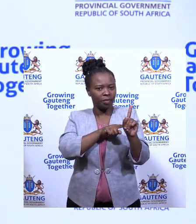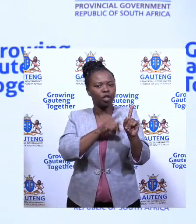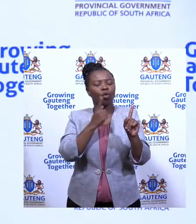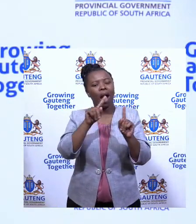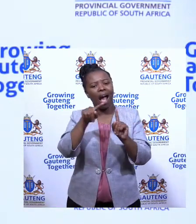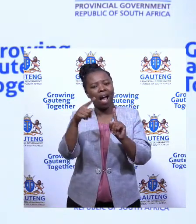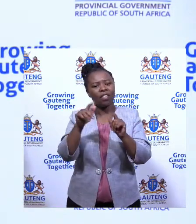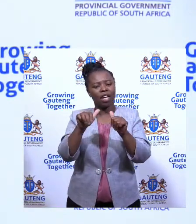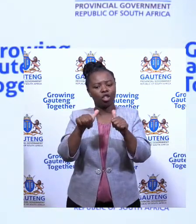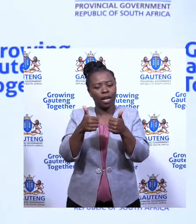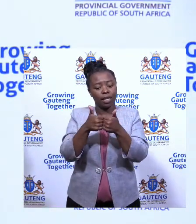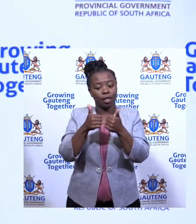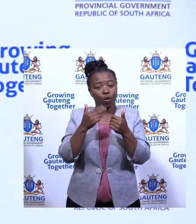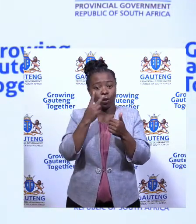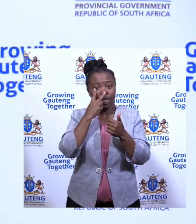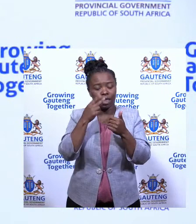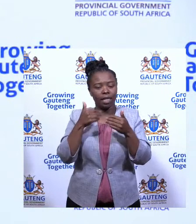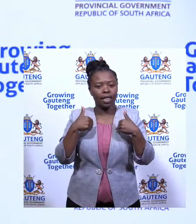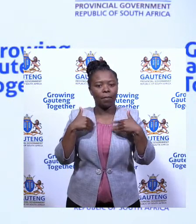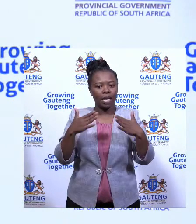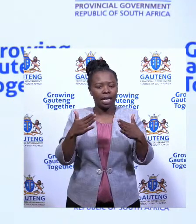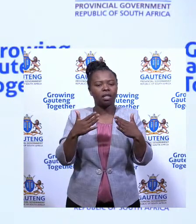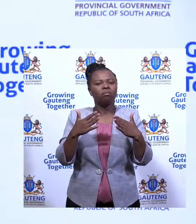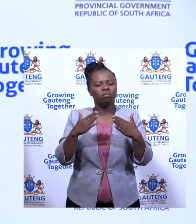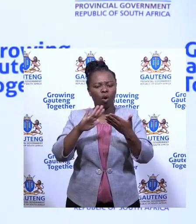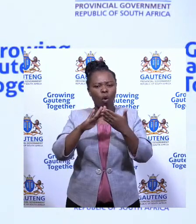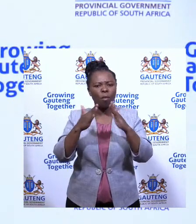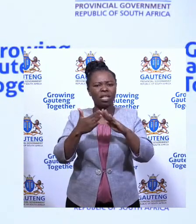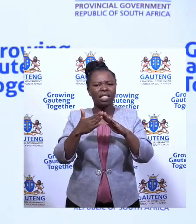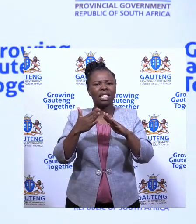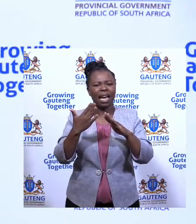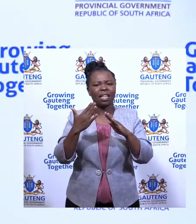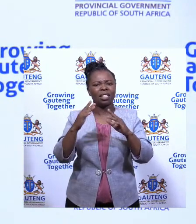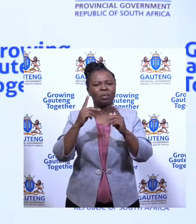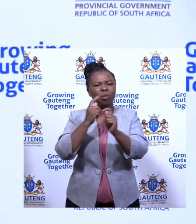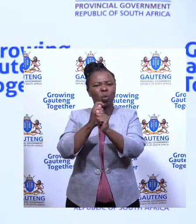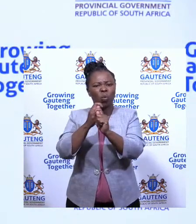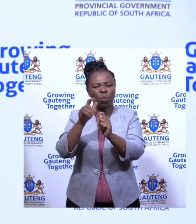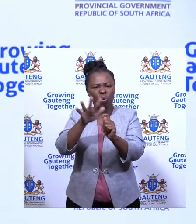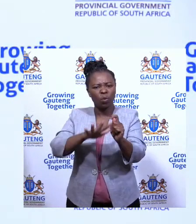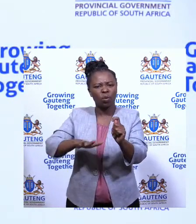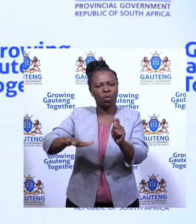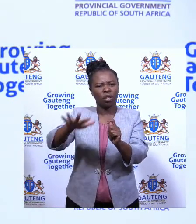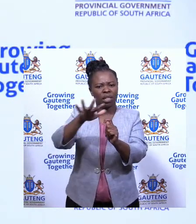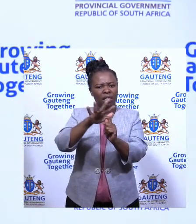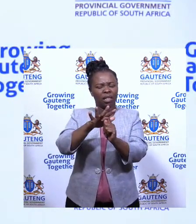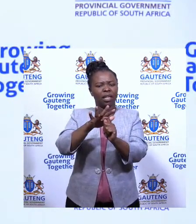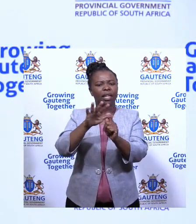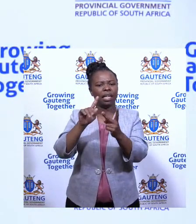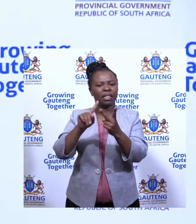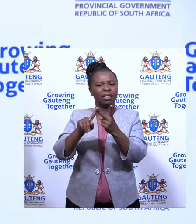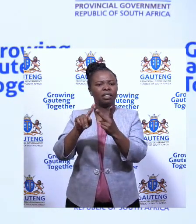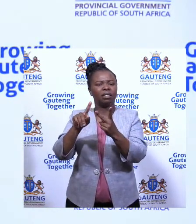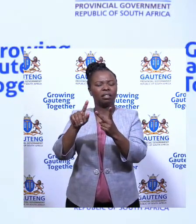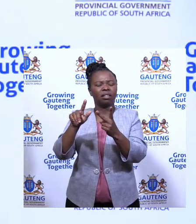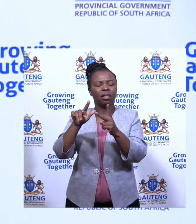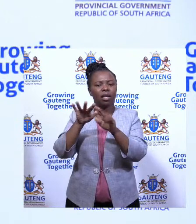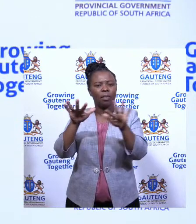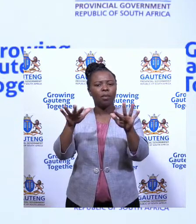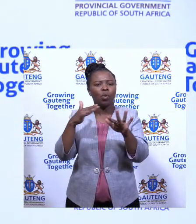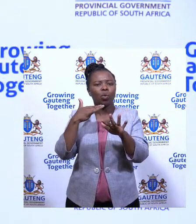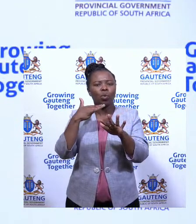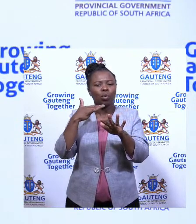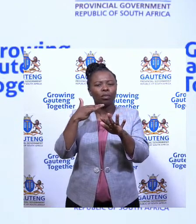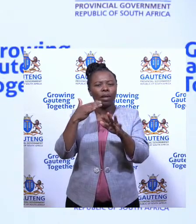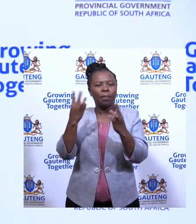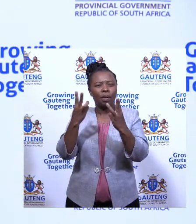at the beginning would be particularly for communities in informal settlements, on the peripheral areas, as well as quite notably people who live in